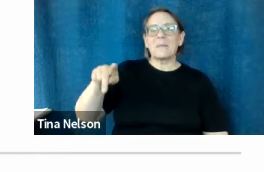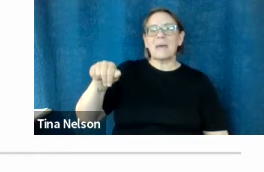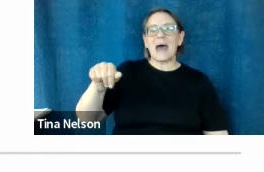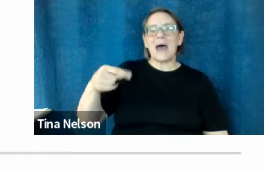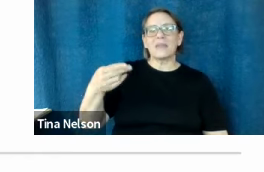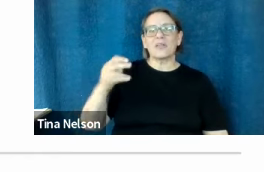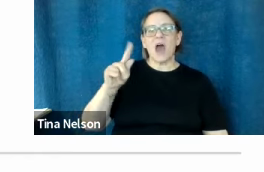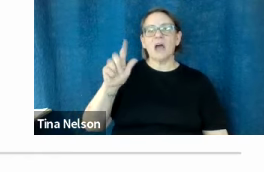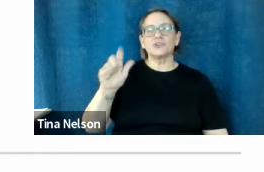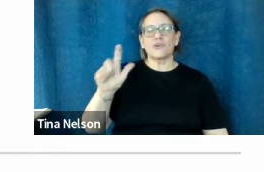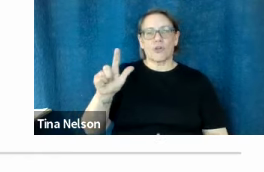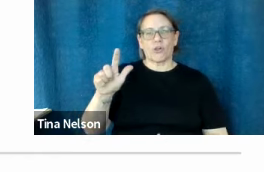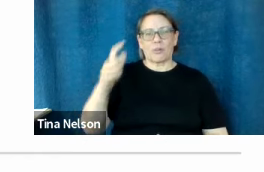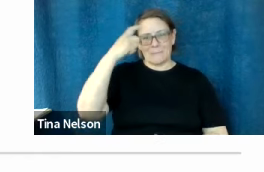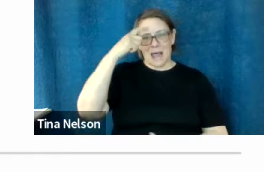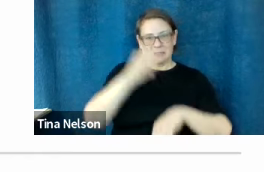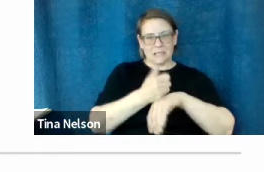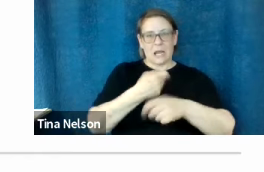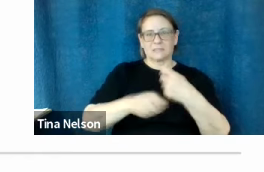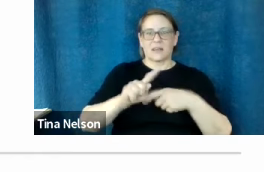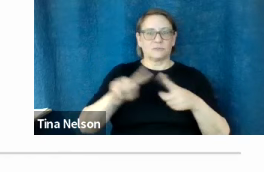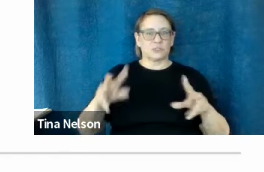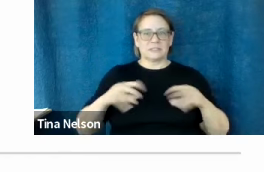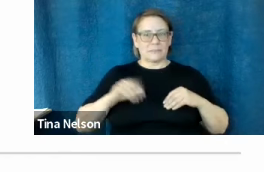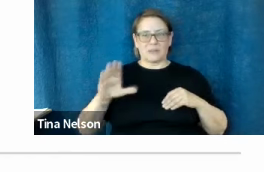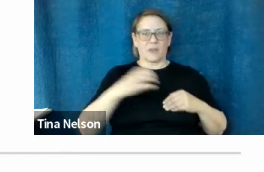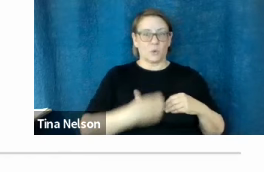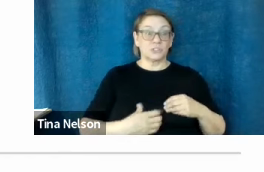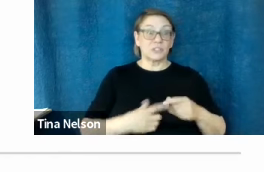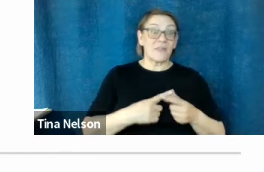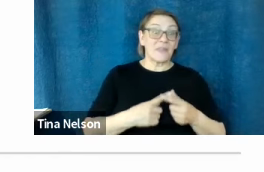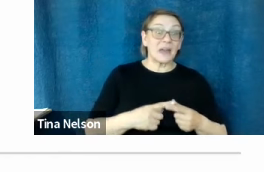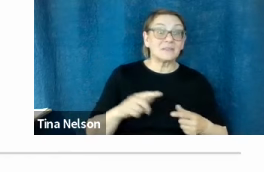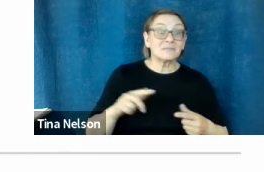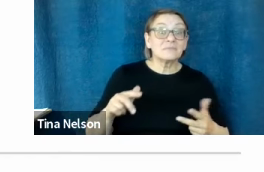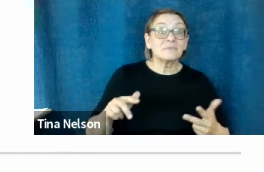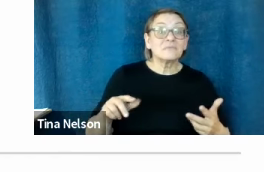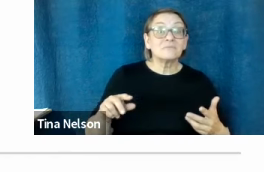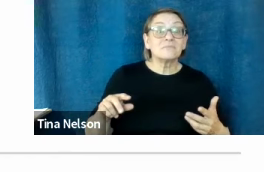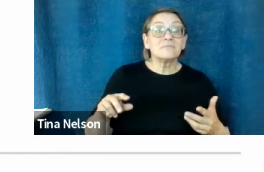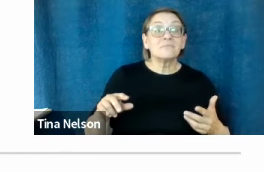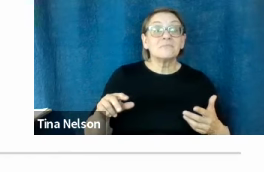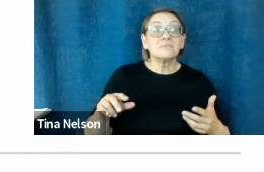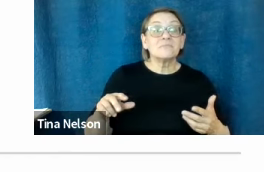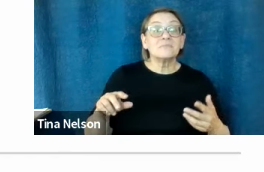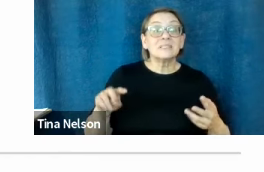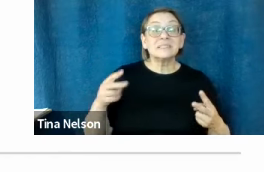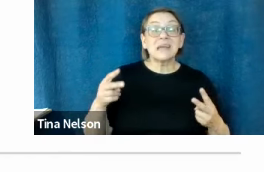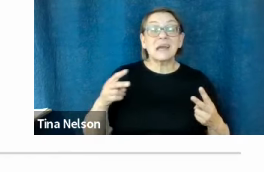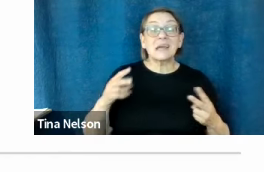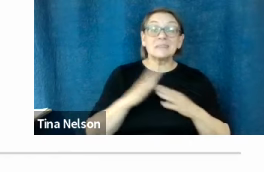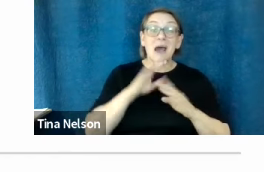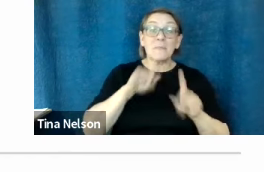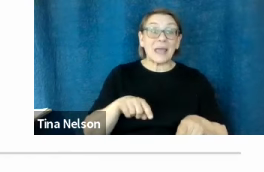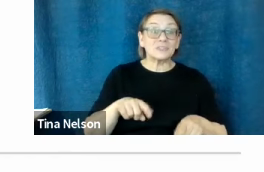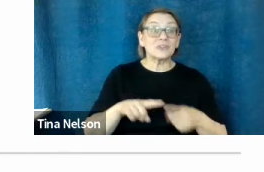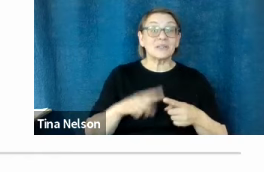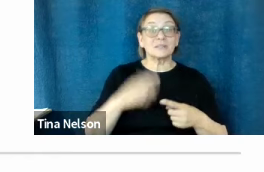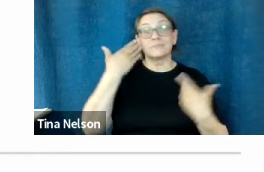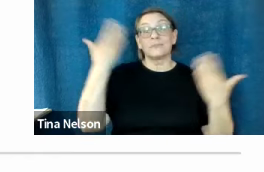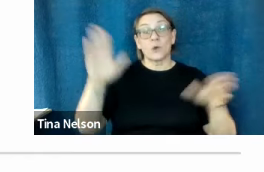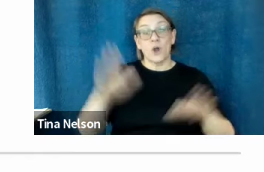people's wishes. And then obviously don't know is, is a leading factor as well. Maybe the safest of all three answers. So